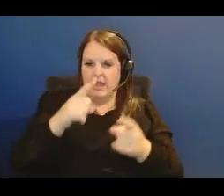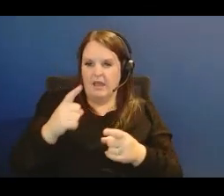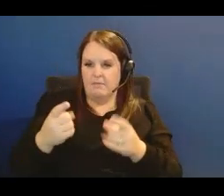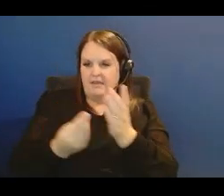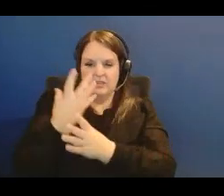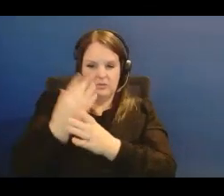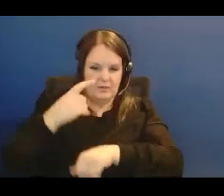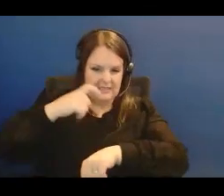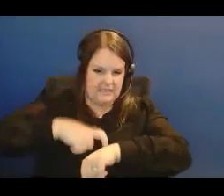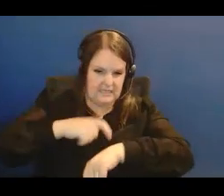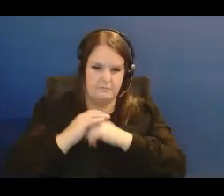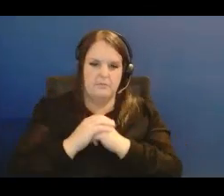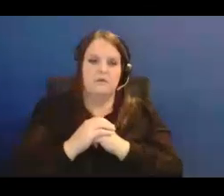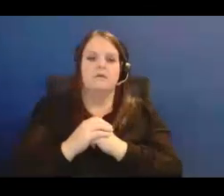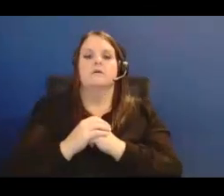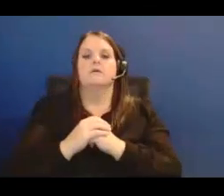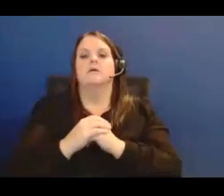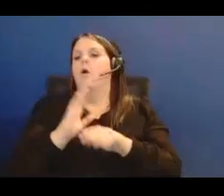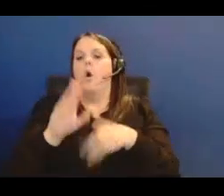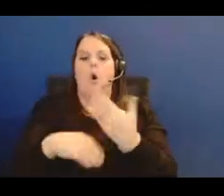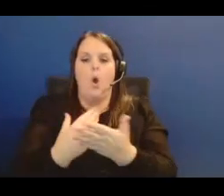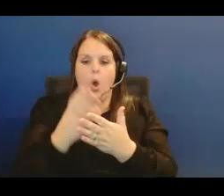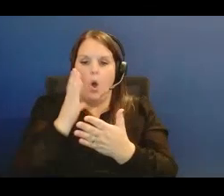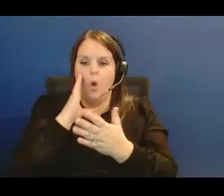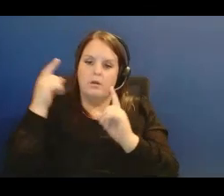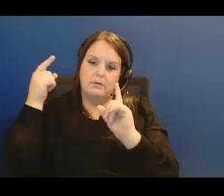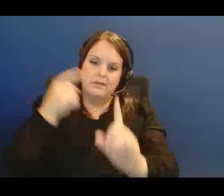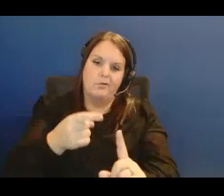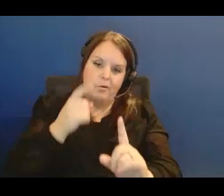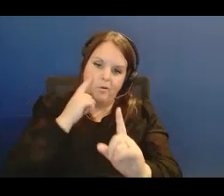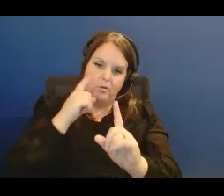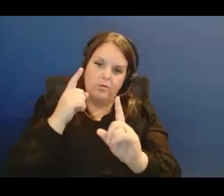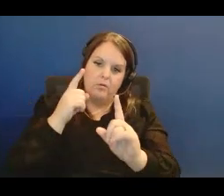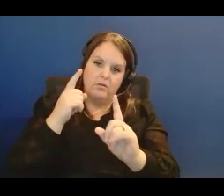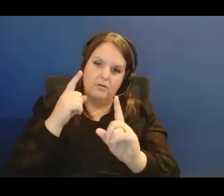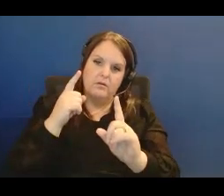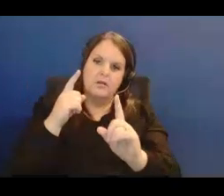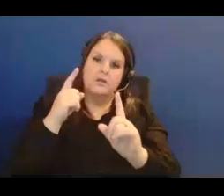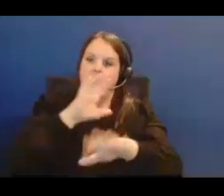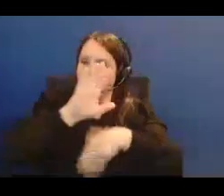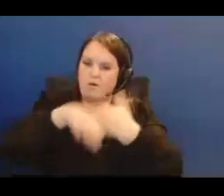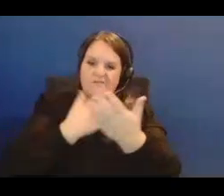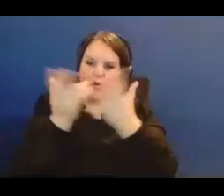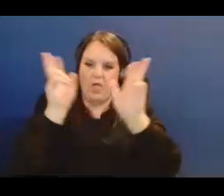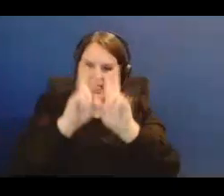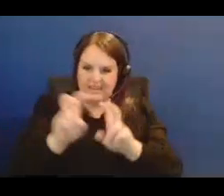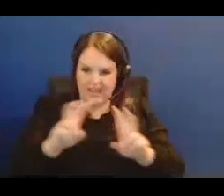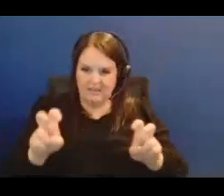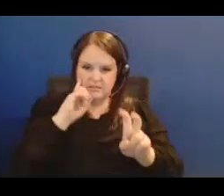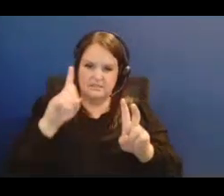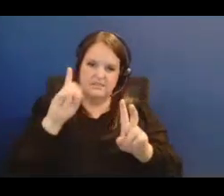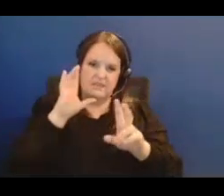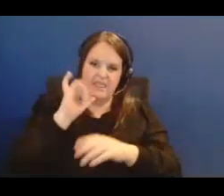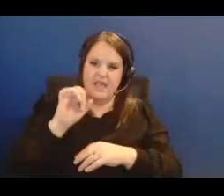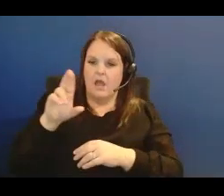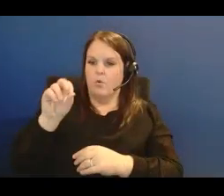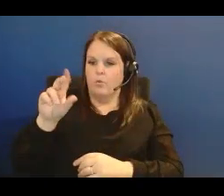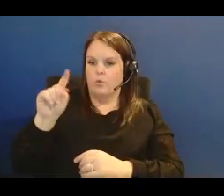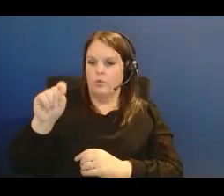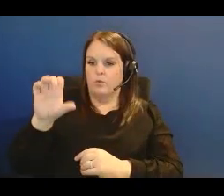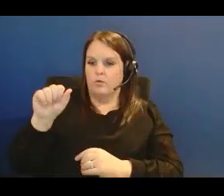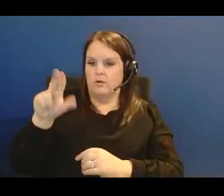spring are all going towards an overall root cause analysis. And that root cause analysis and the results